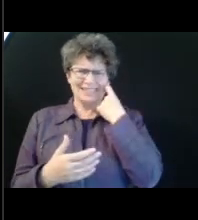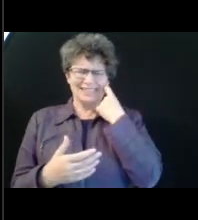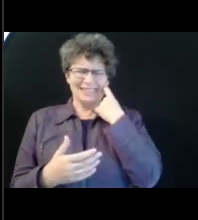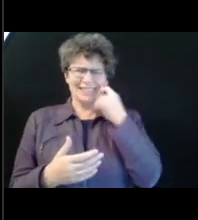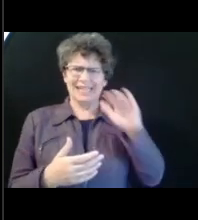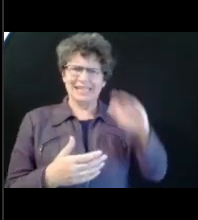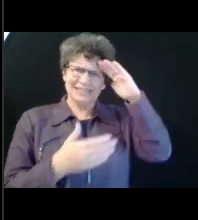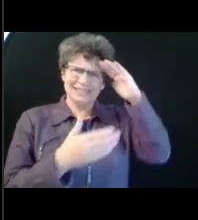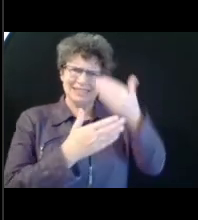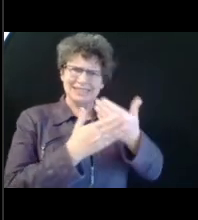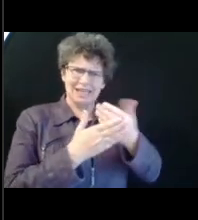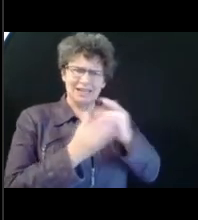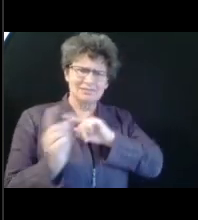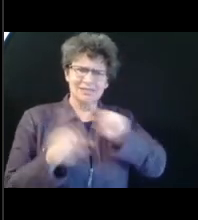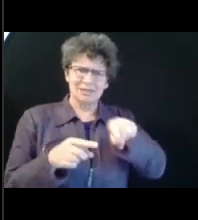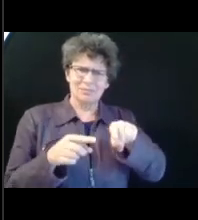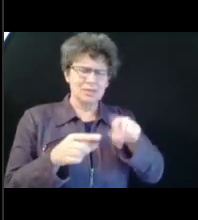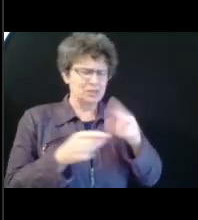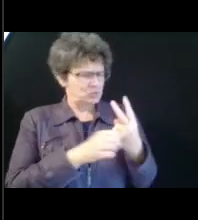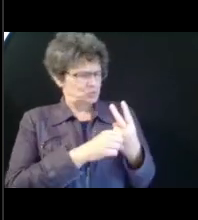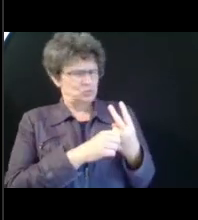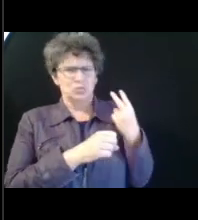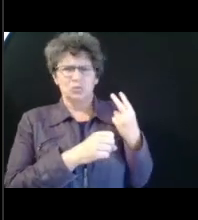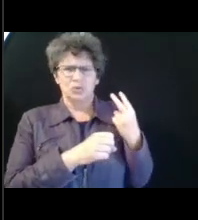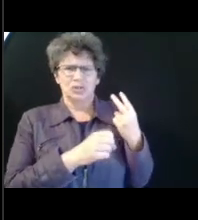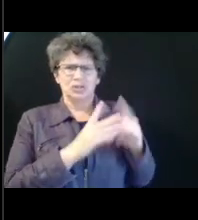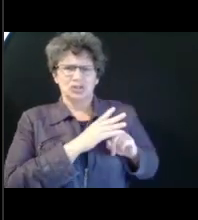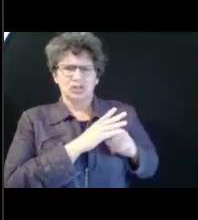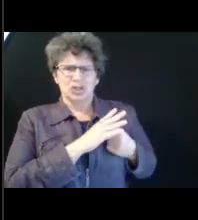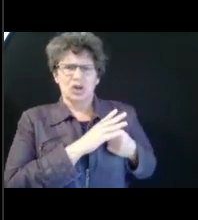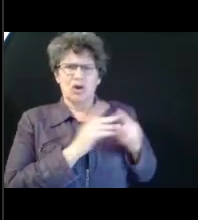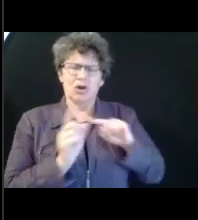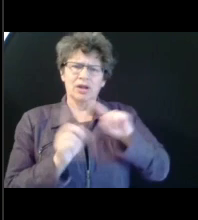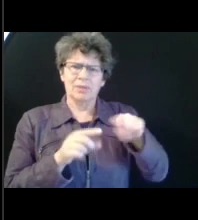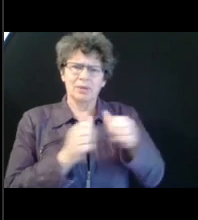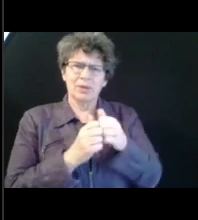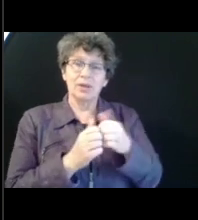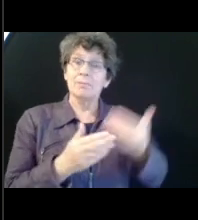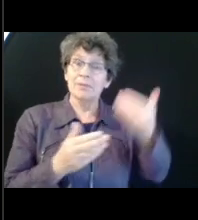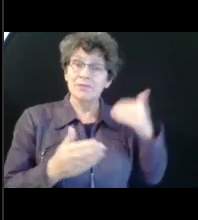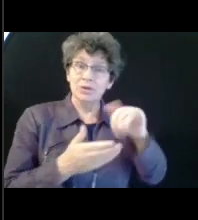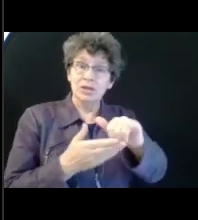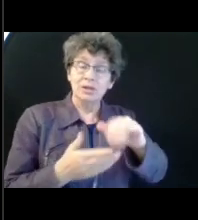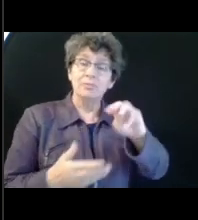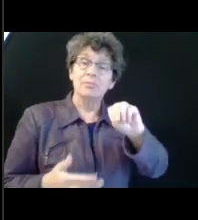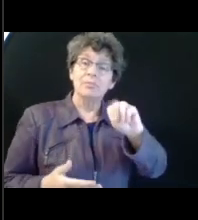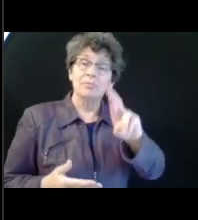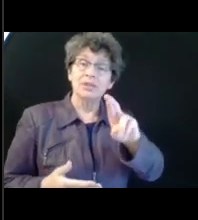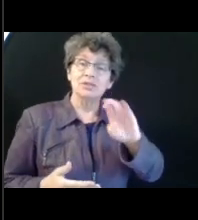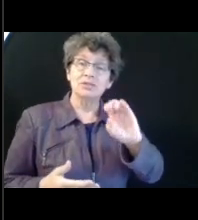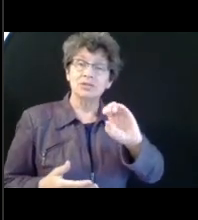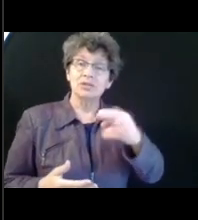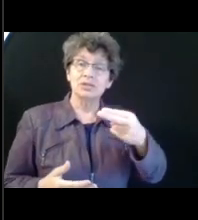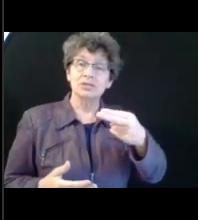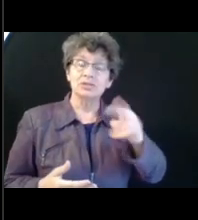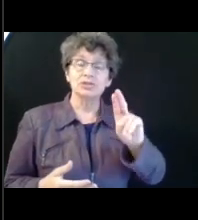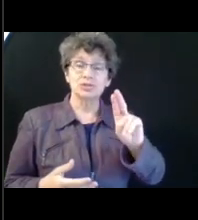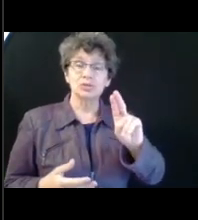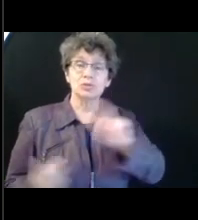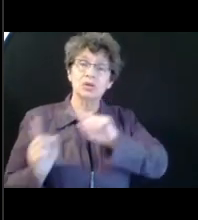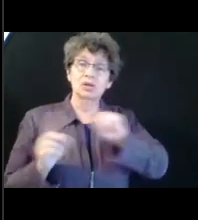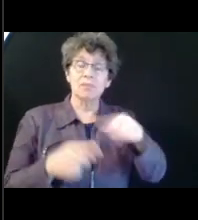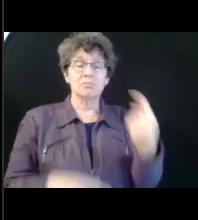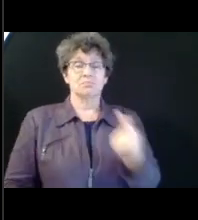until then, Mr. Chu always came to visit me on his own. Tells me something about his independence, his